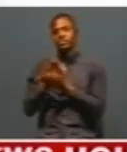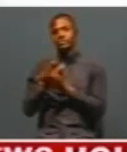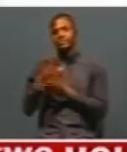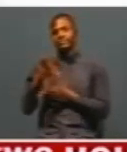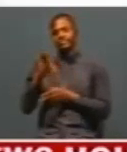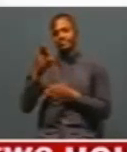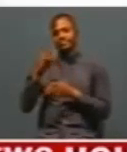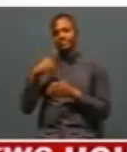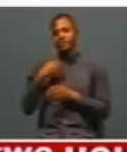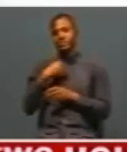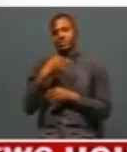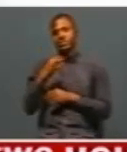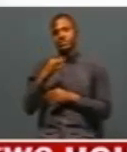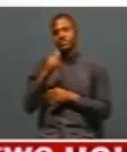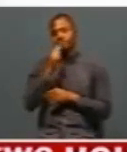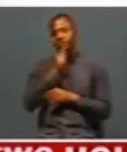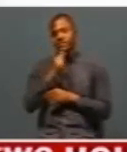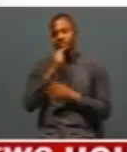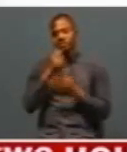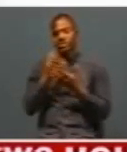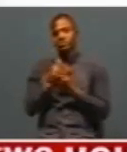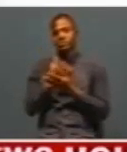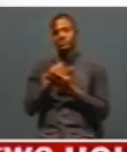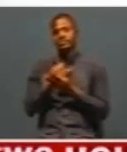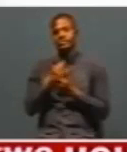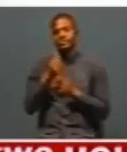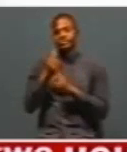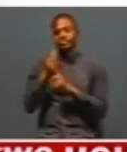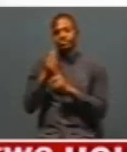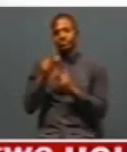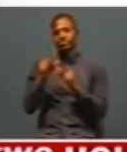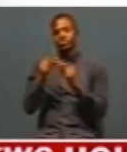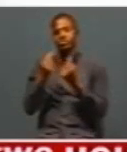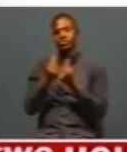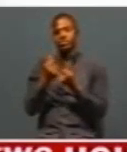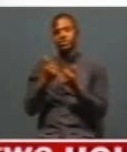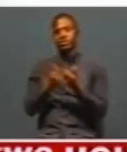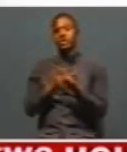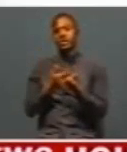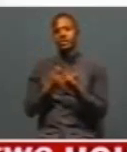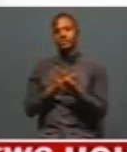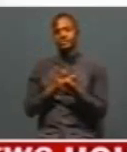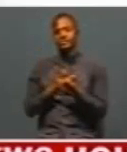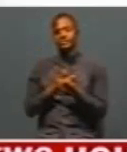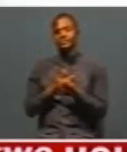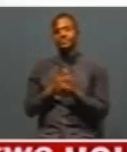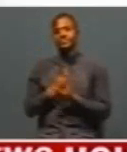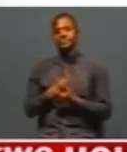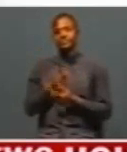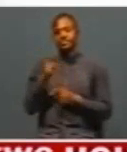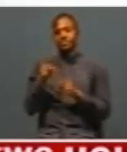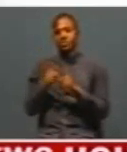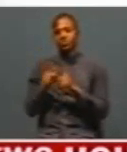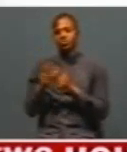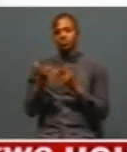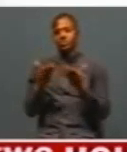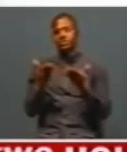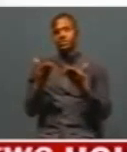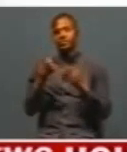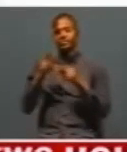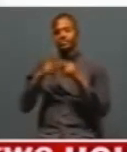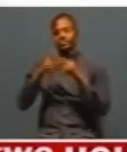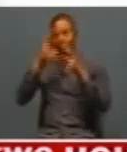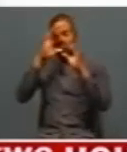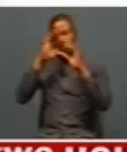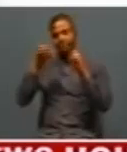founding member of the Private Newspaper Owners Association of Ghana, PRINPAG. He also served as